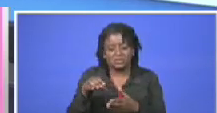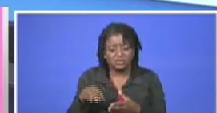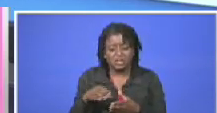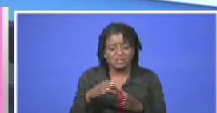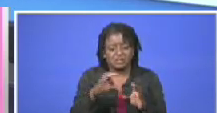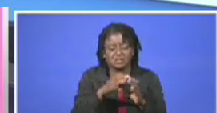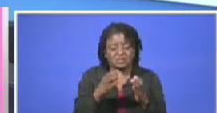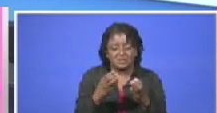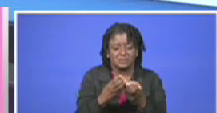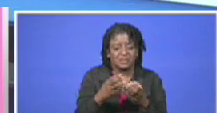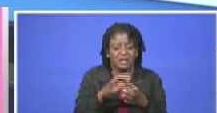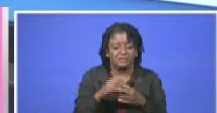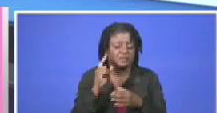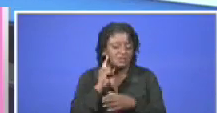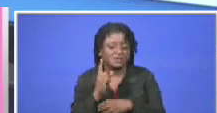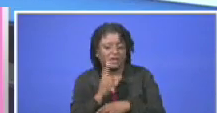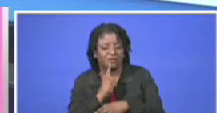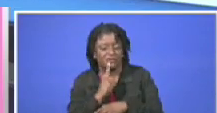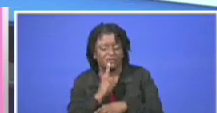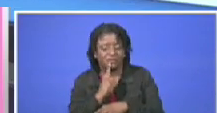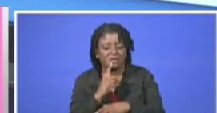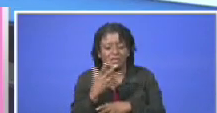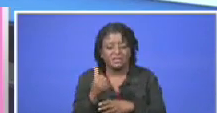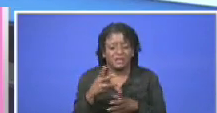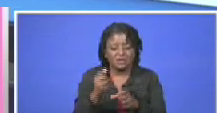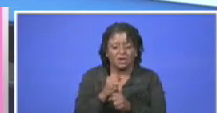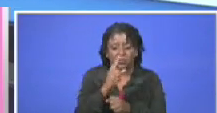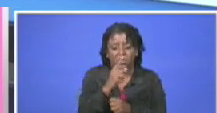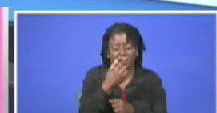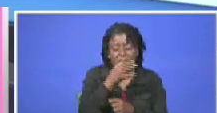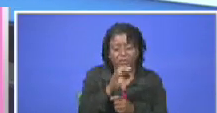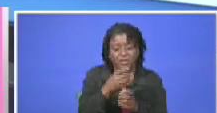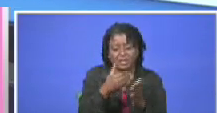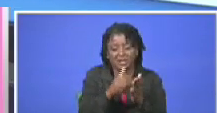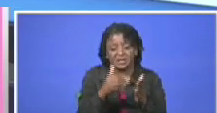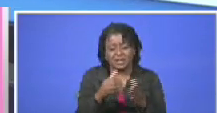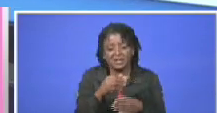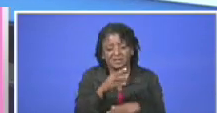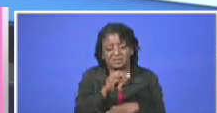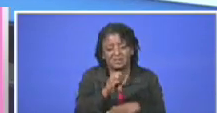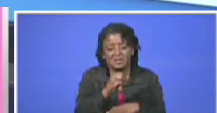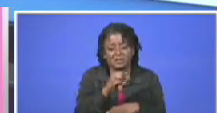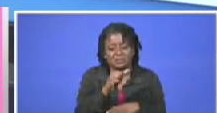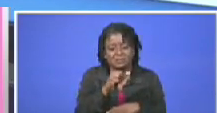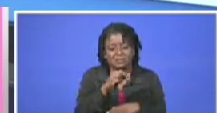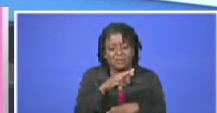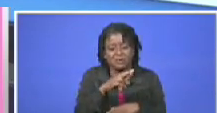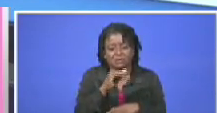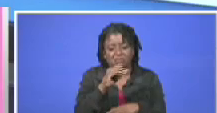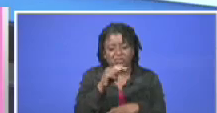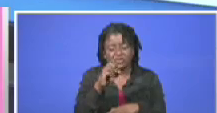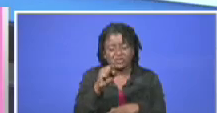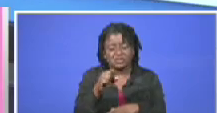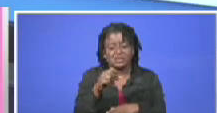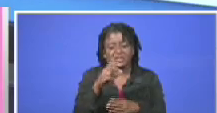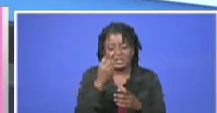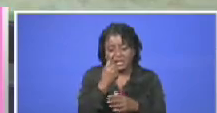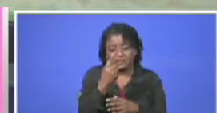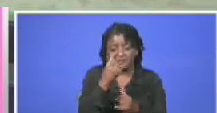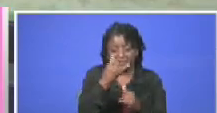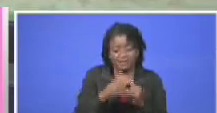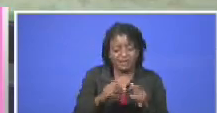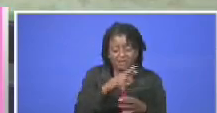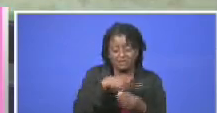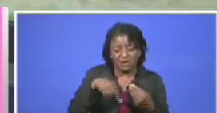Bahamas able to salvage 1 point against Mauritius, courtesy of Cecil Monker. The 11th and final round is scheduled for tomorrow.